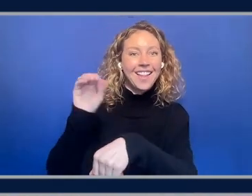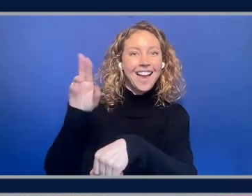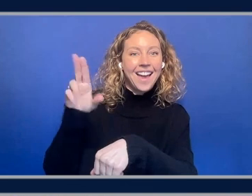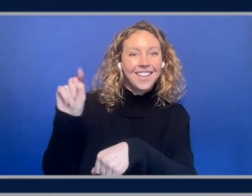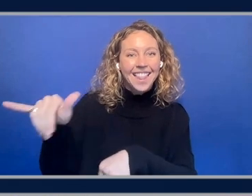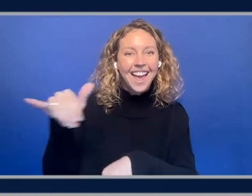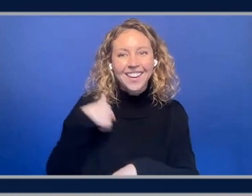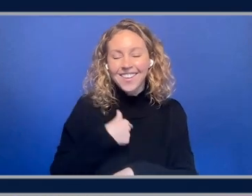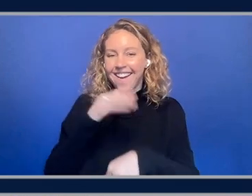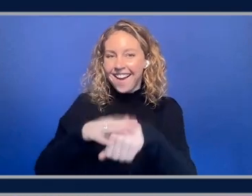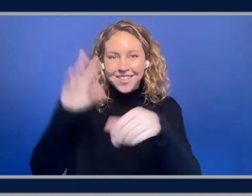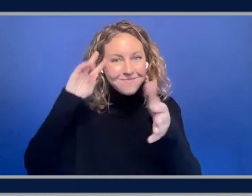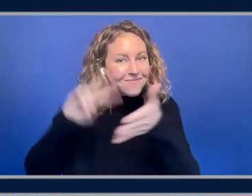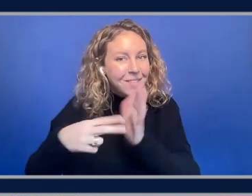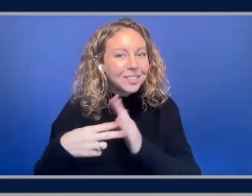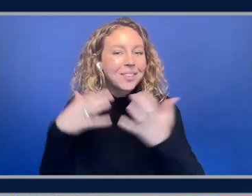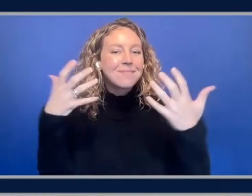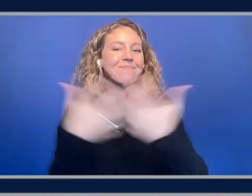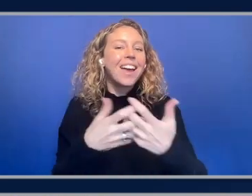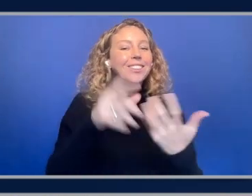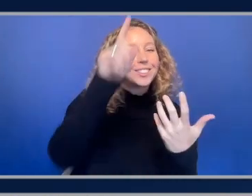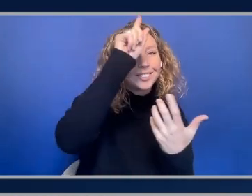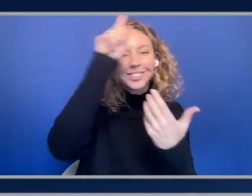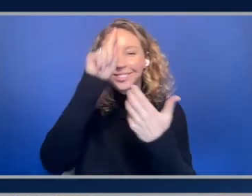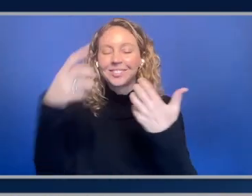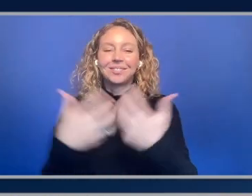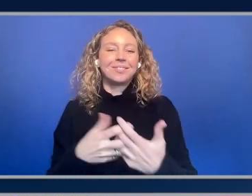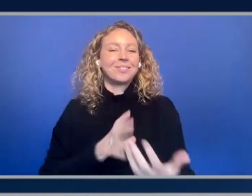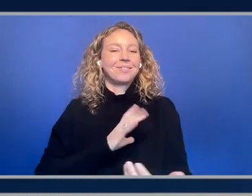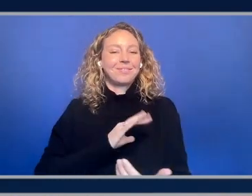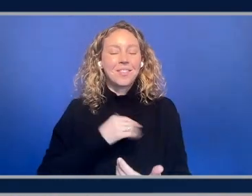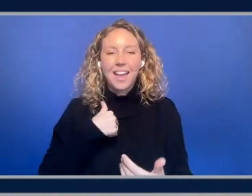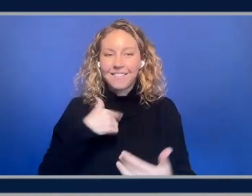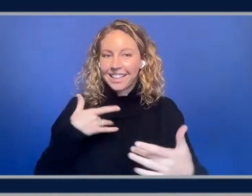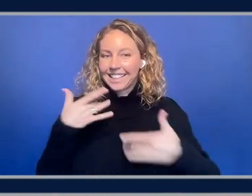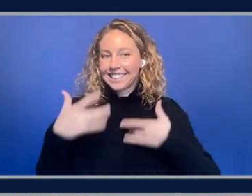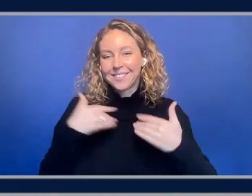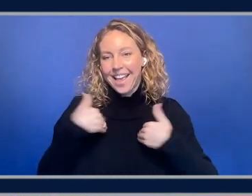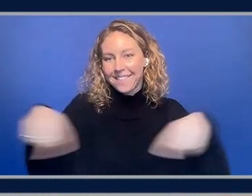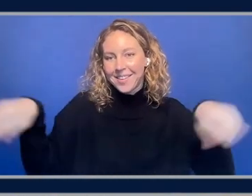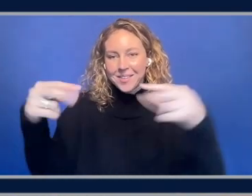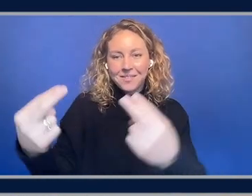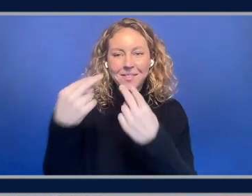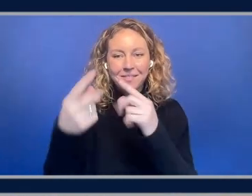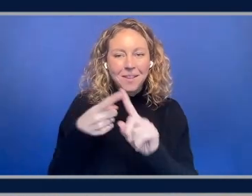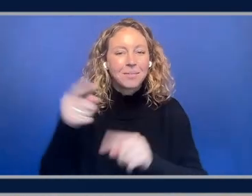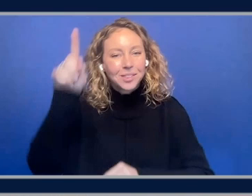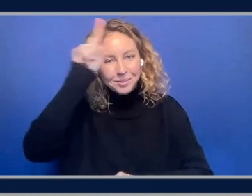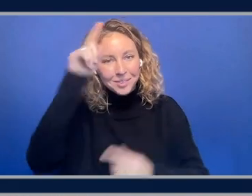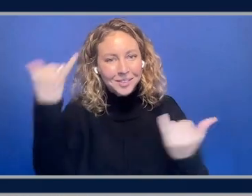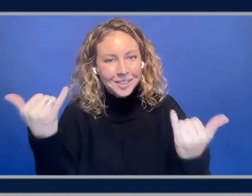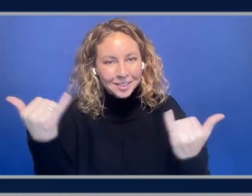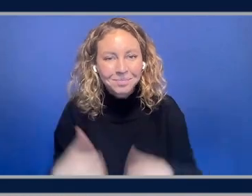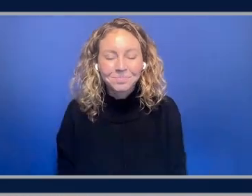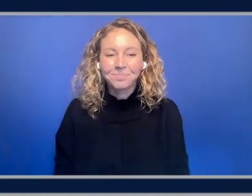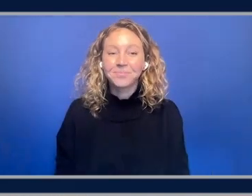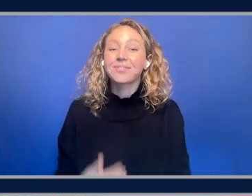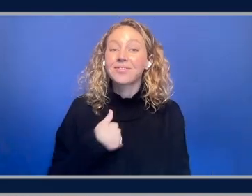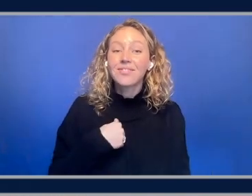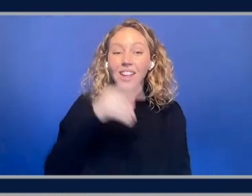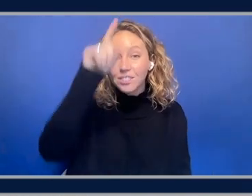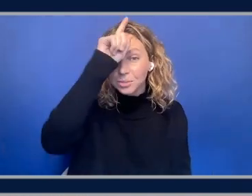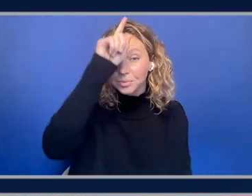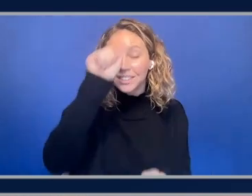purpose. Exactly. Obviously. But we're very excited to have our viewers in from Germany today. Yes, for sure. So we have Germany, and we can have